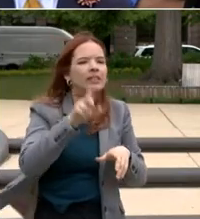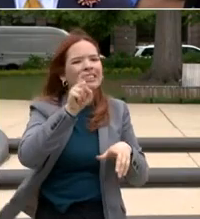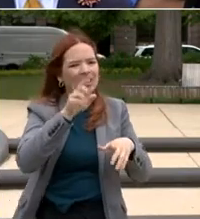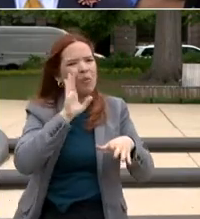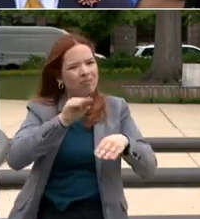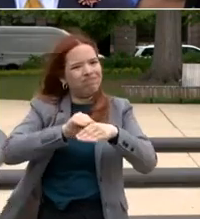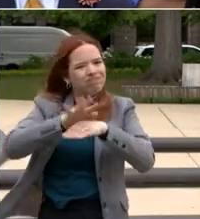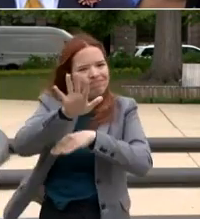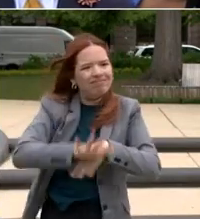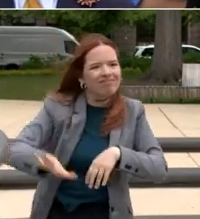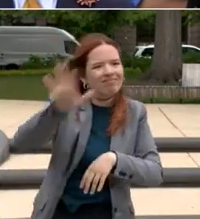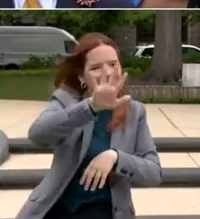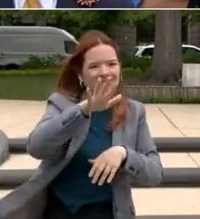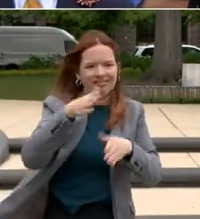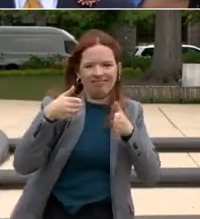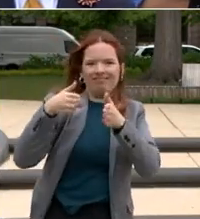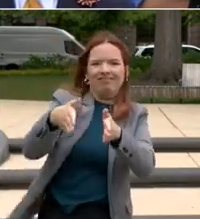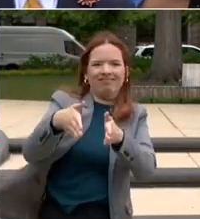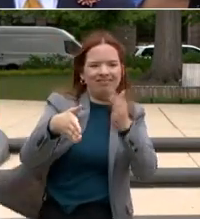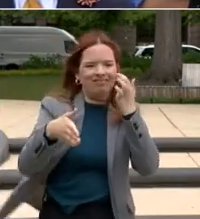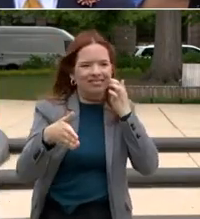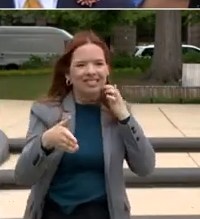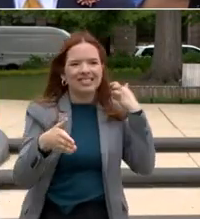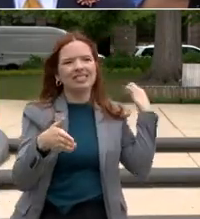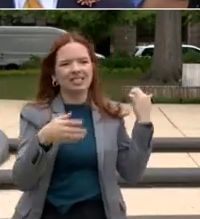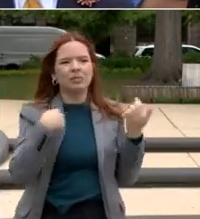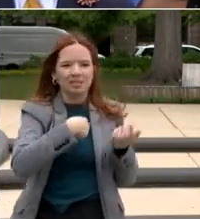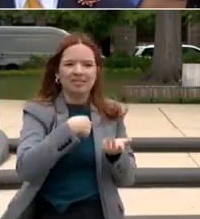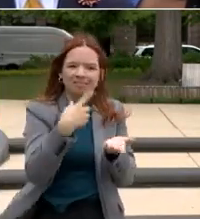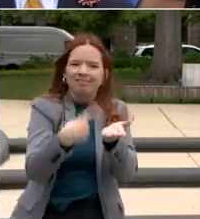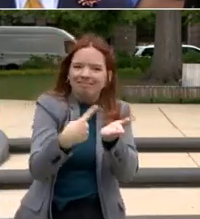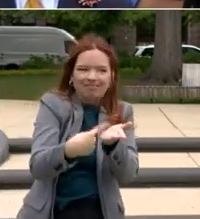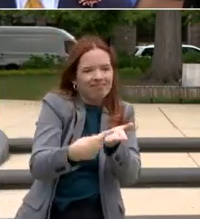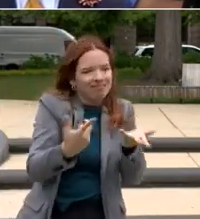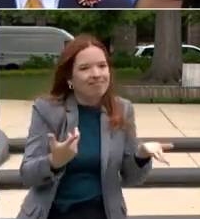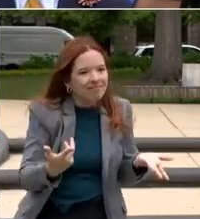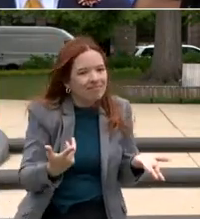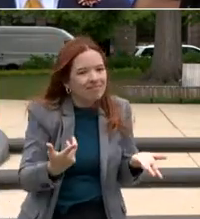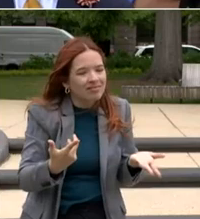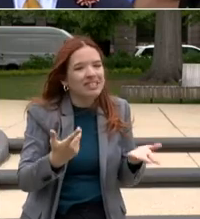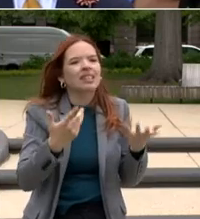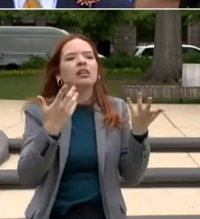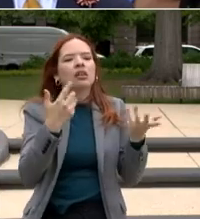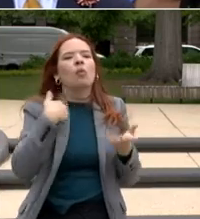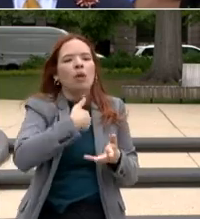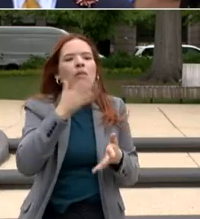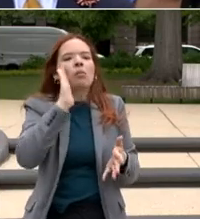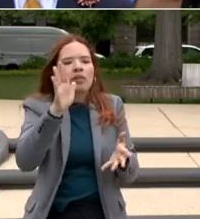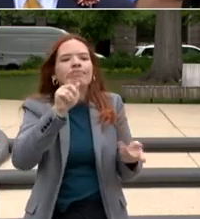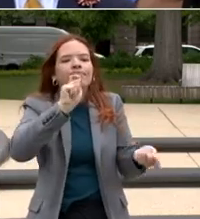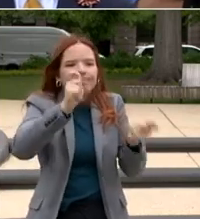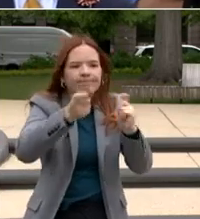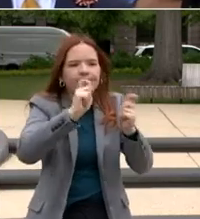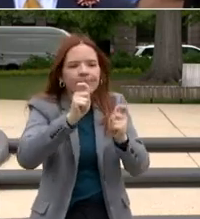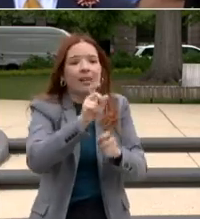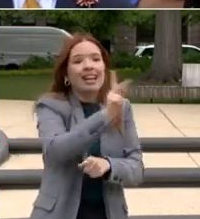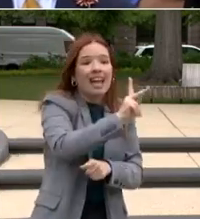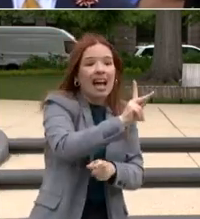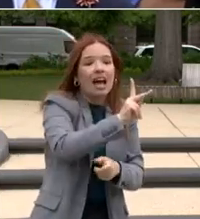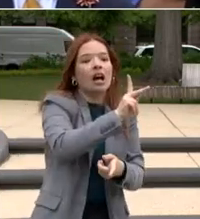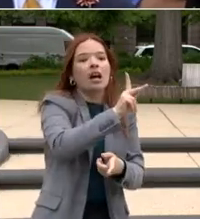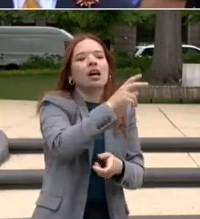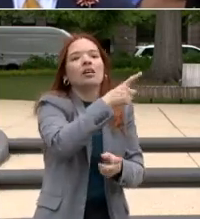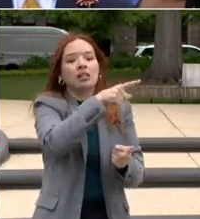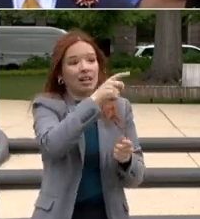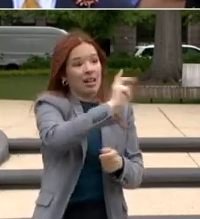on 9th Street. And so that's what we're talking about. So we will make an adjustment from K Street to L Street, but that